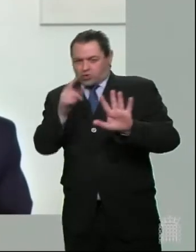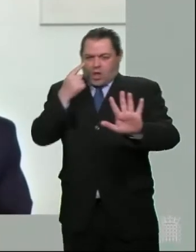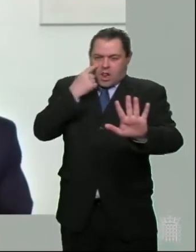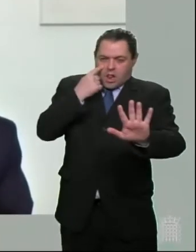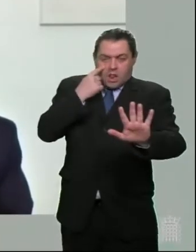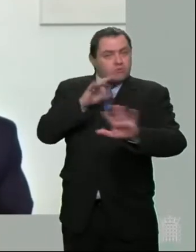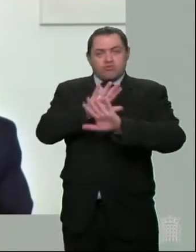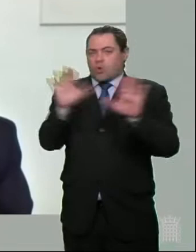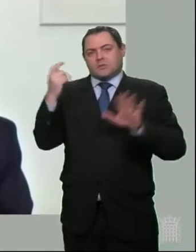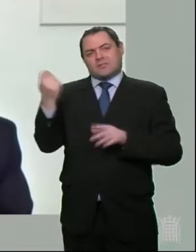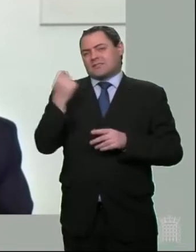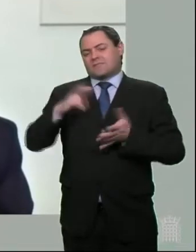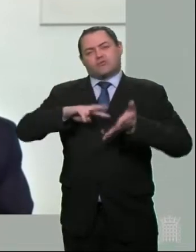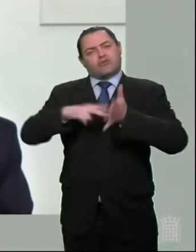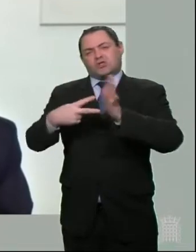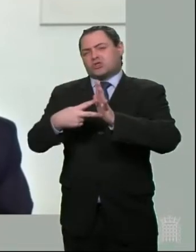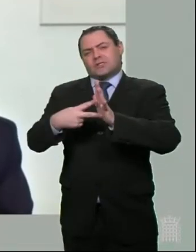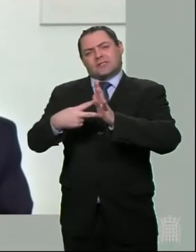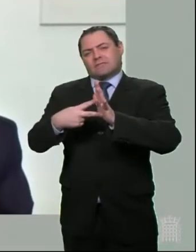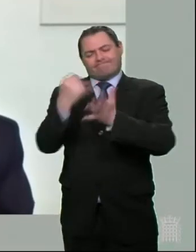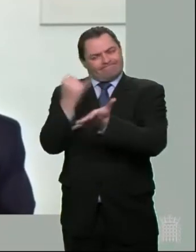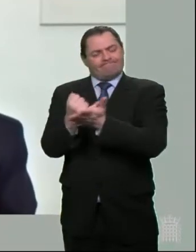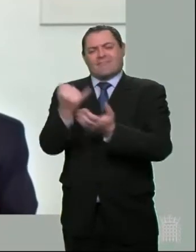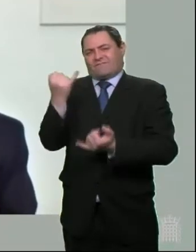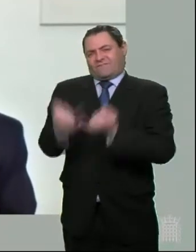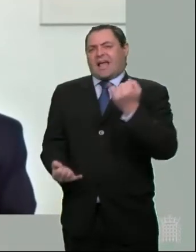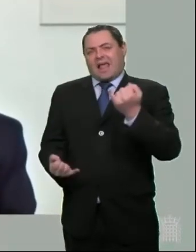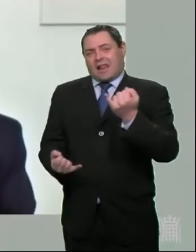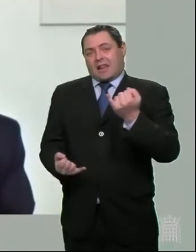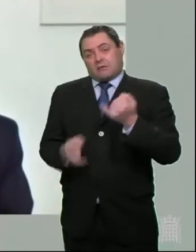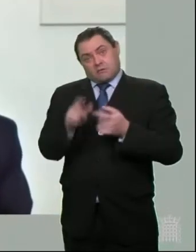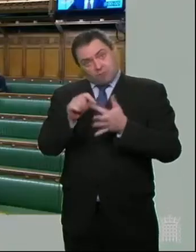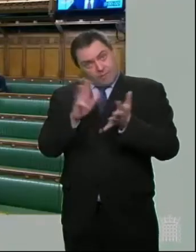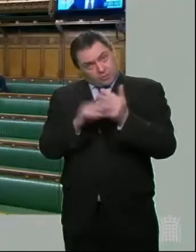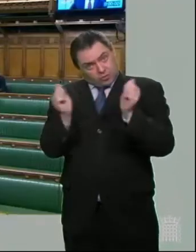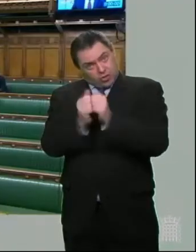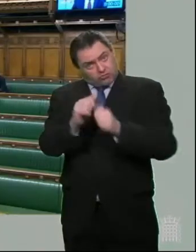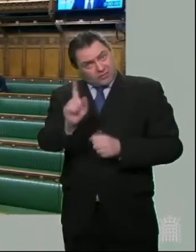work. Does the Prime Minister agree with that?